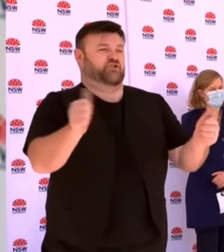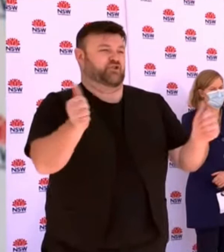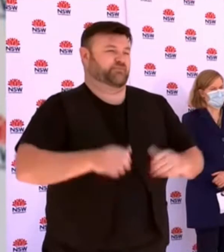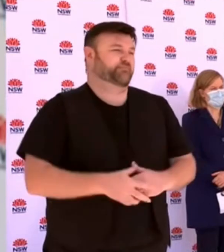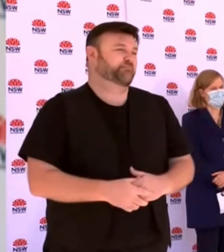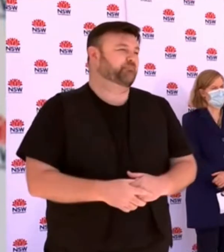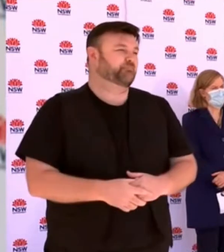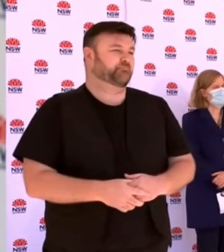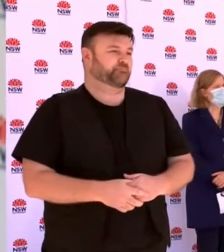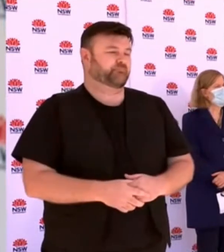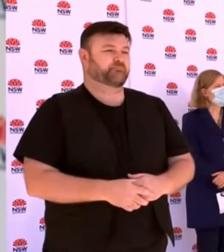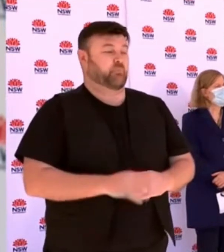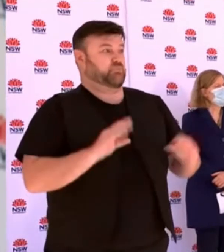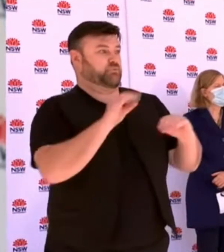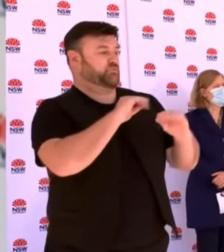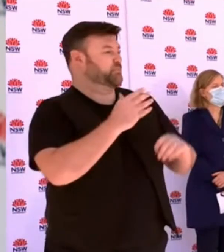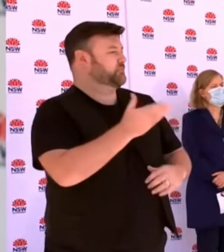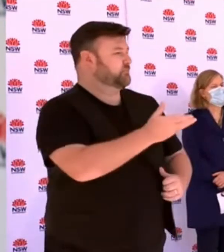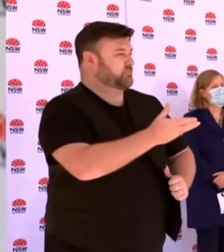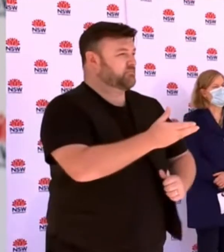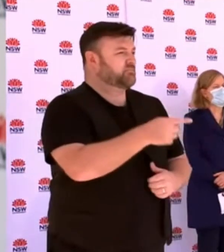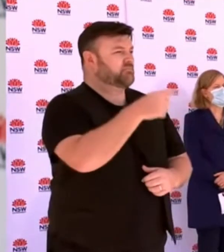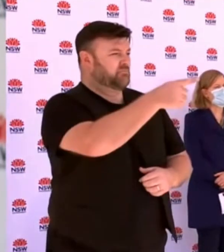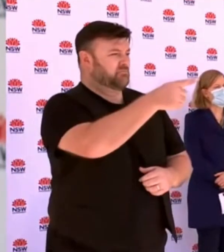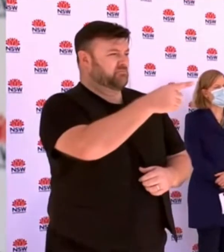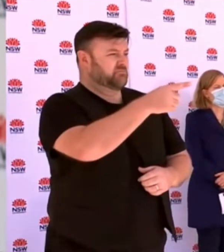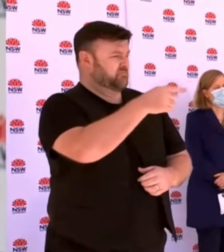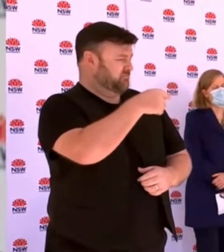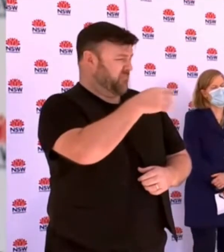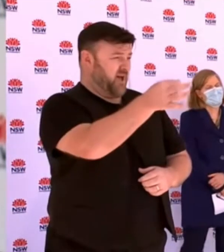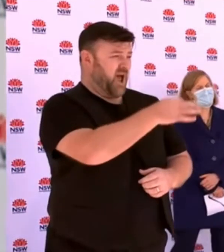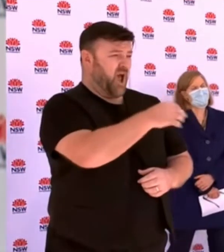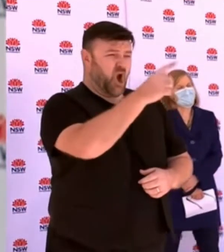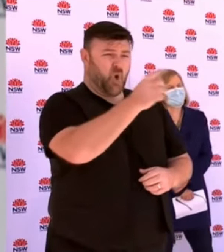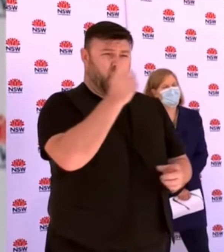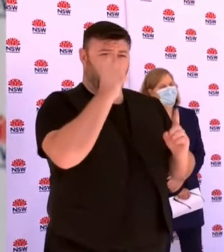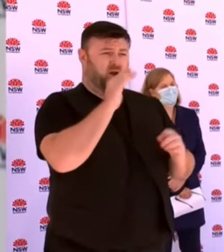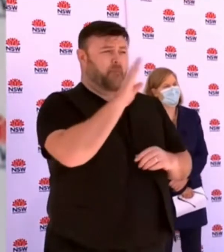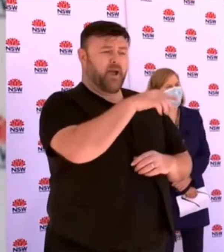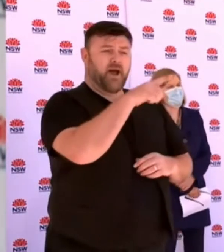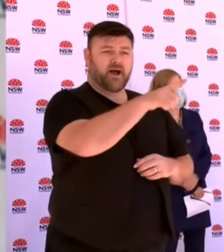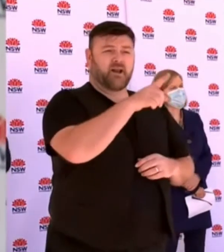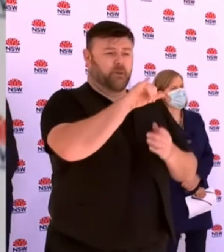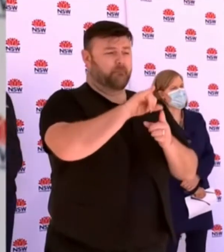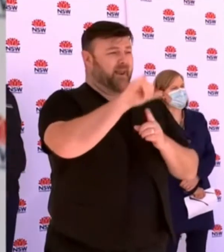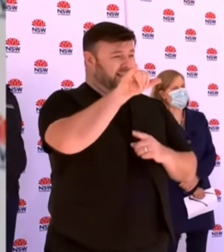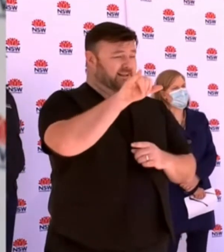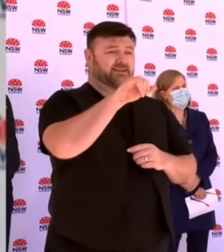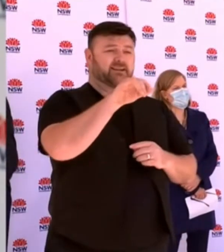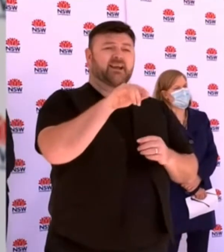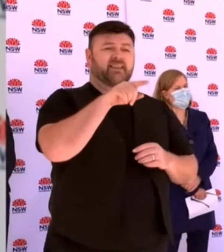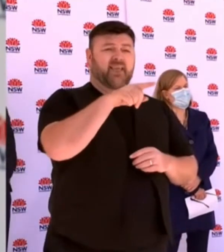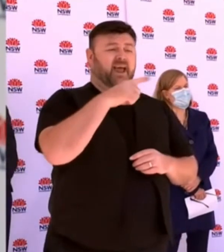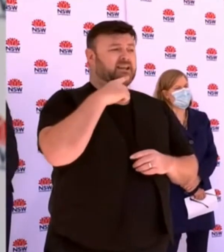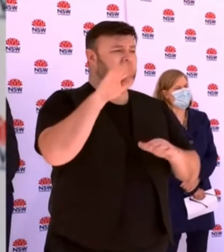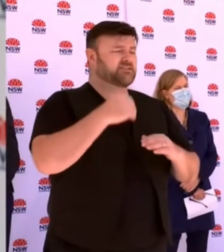of getting out of the lockdown in a timely way. Are you concerned that the airlines are taking advantage of the cap on international travel? We're seeing a